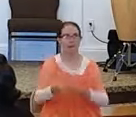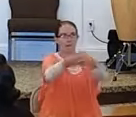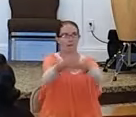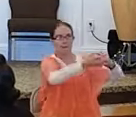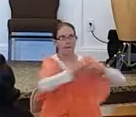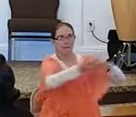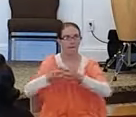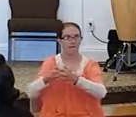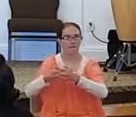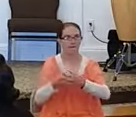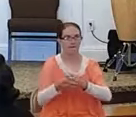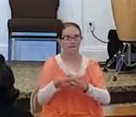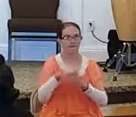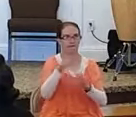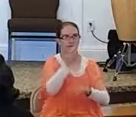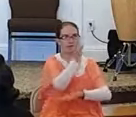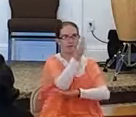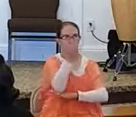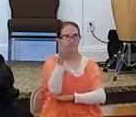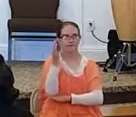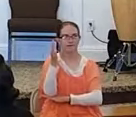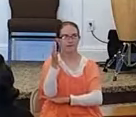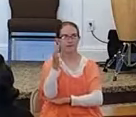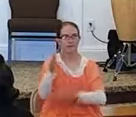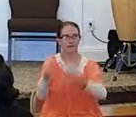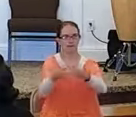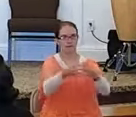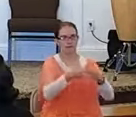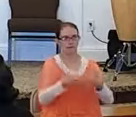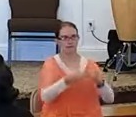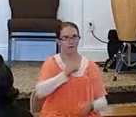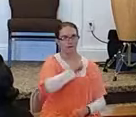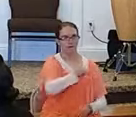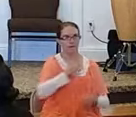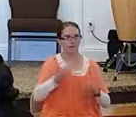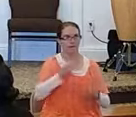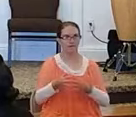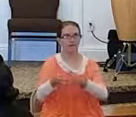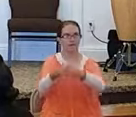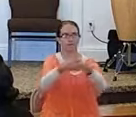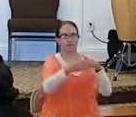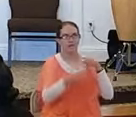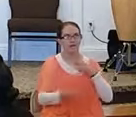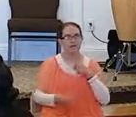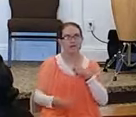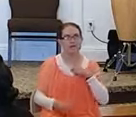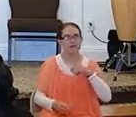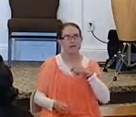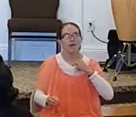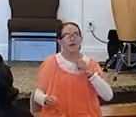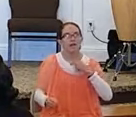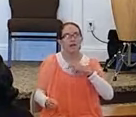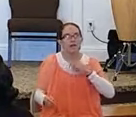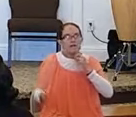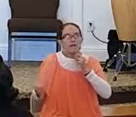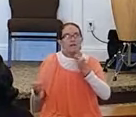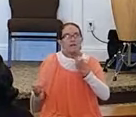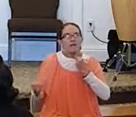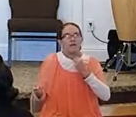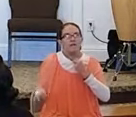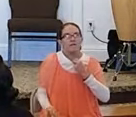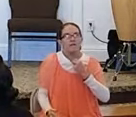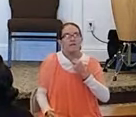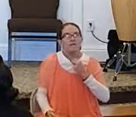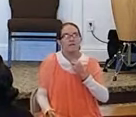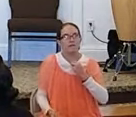taken from the jungles of South America and brought by the missionary up to America for that camp meeting, and he was there. And